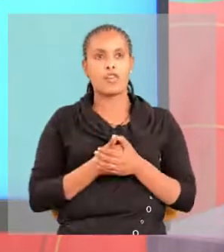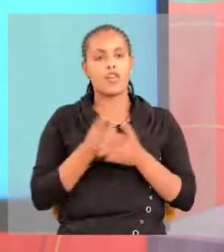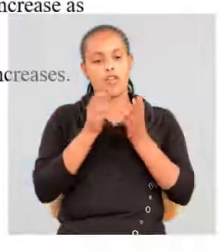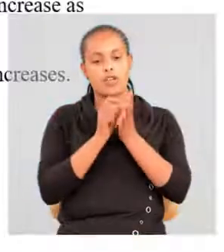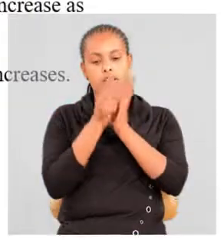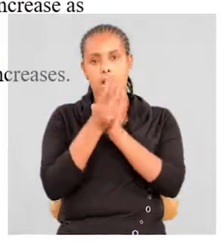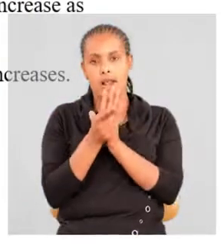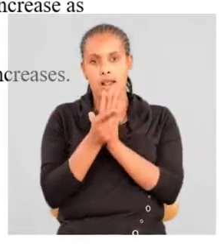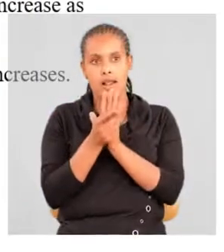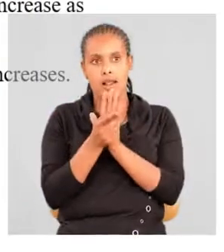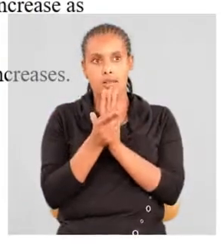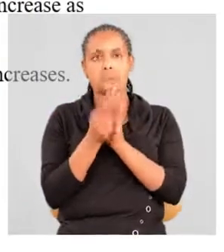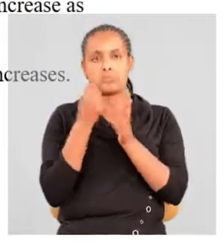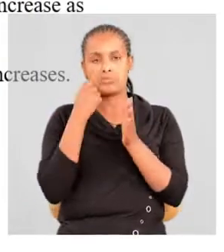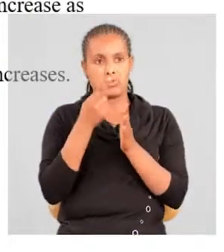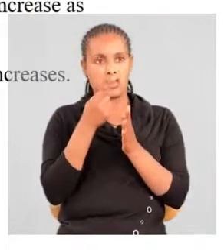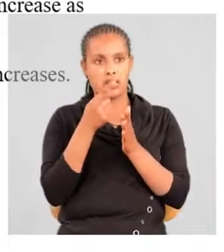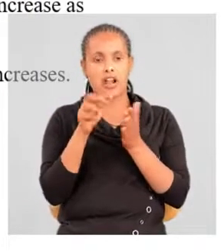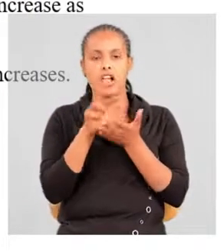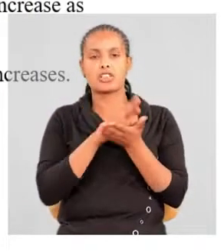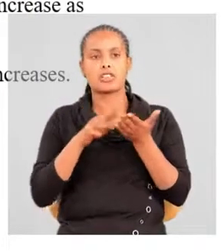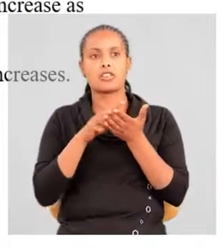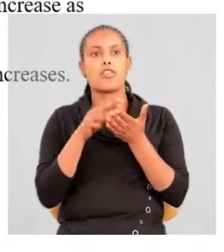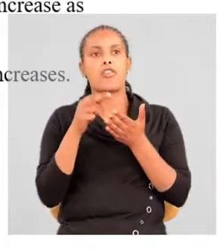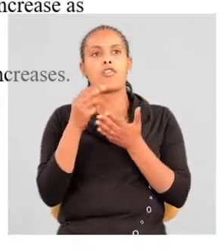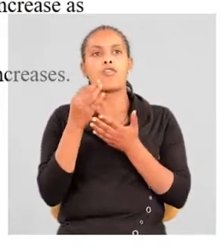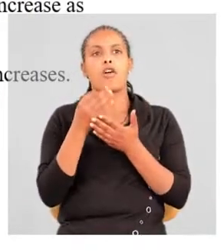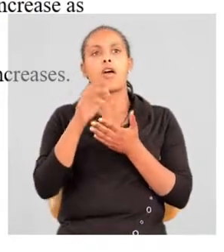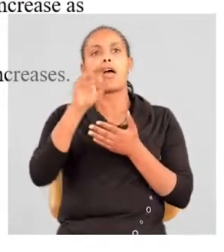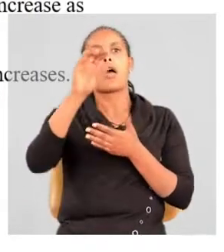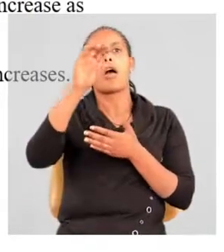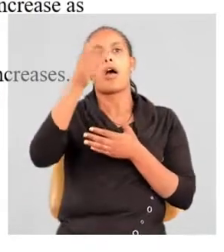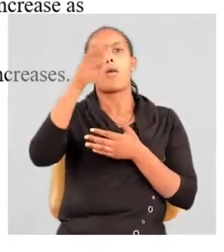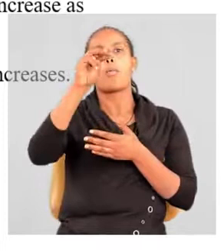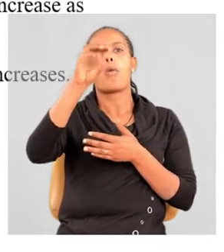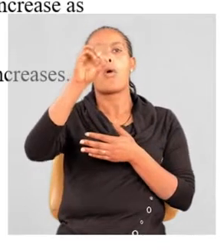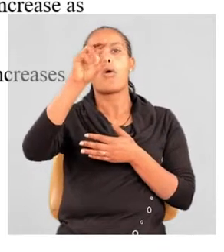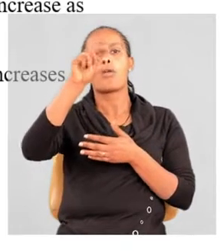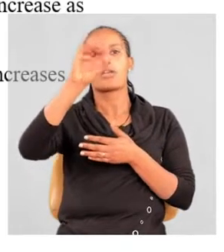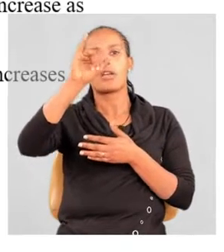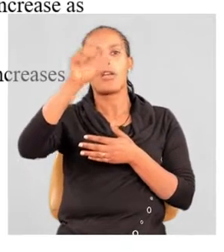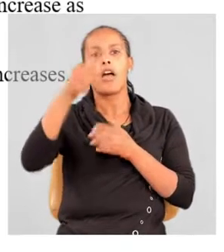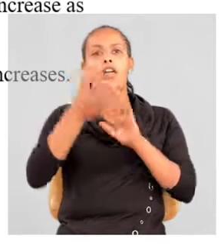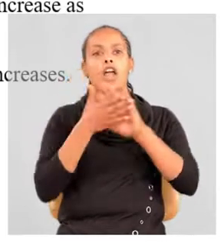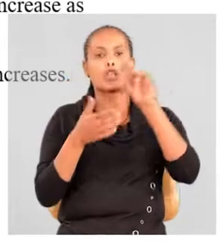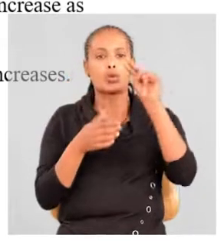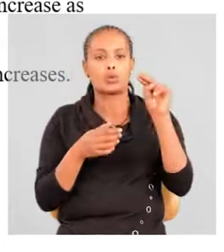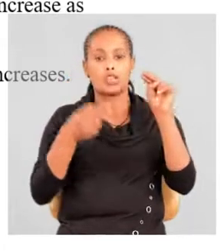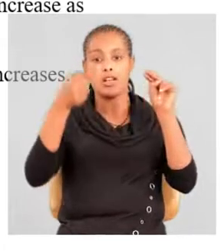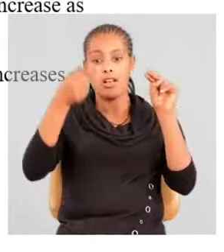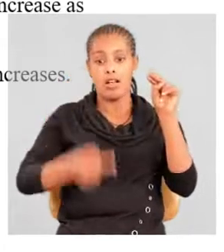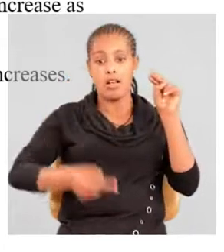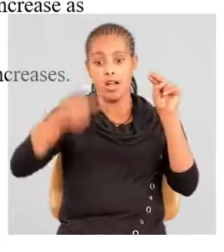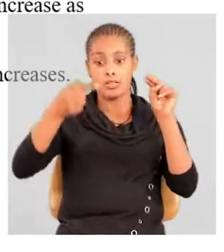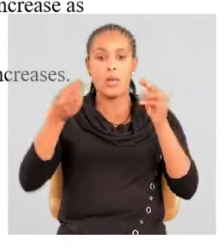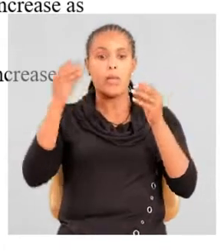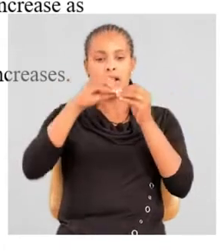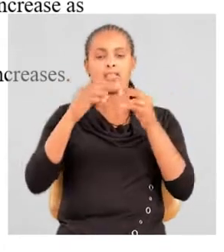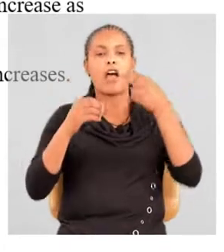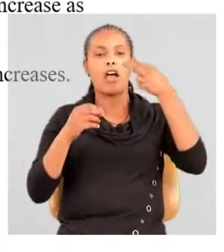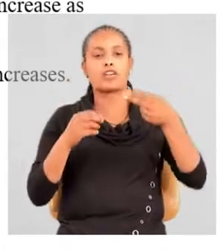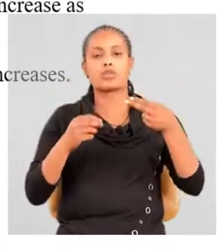For example, take this reaction, formation of ammonia from its elements nitrogen gas plus hydrogen